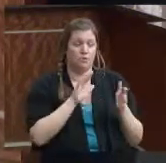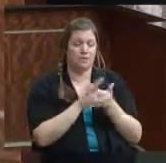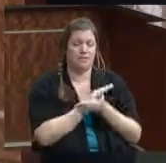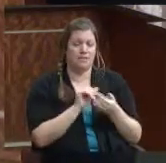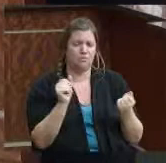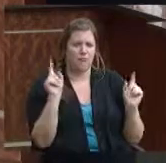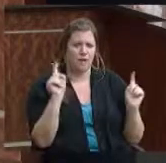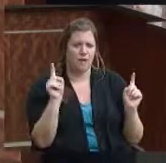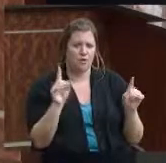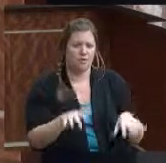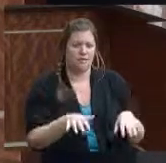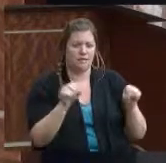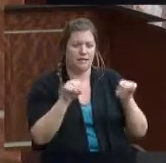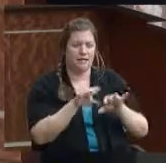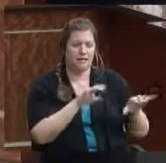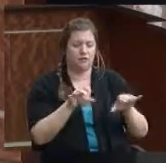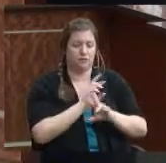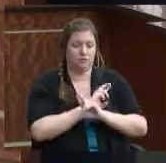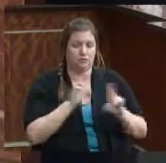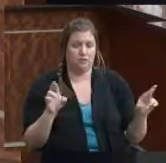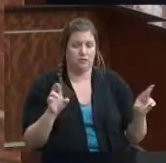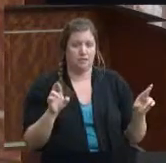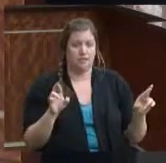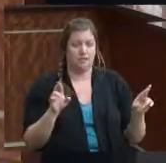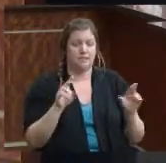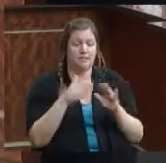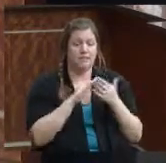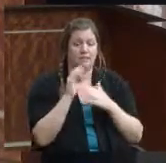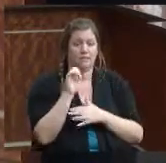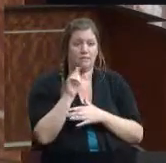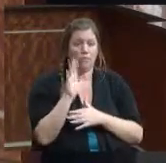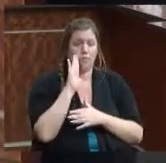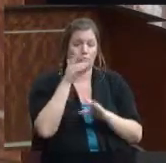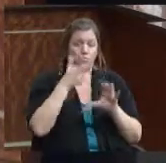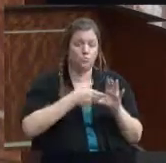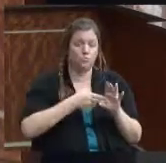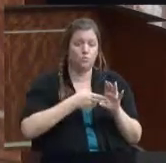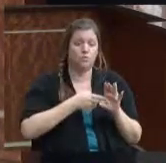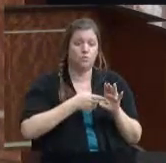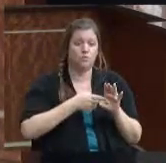Aware, Take Action to Prepare. And whereas the City of Laurel will join